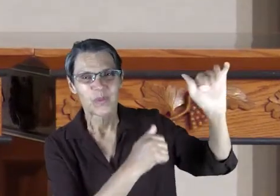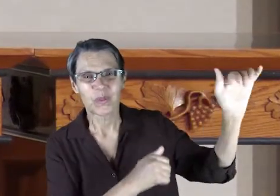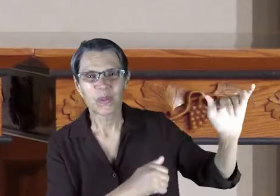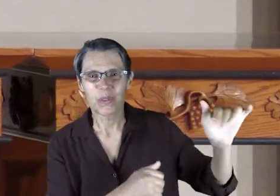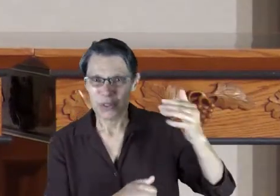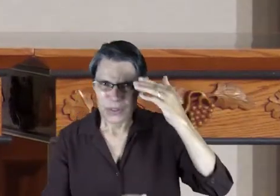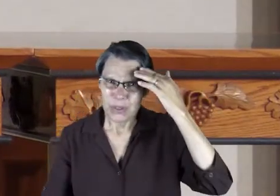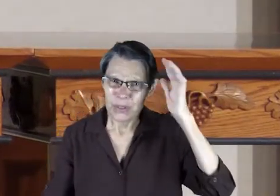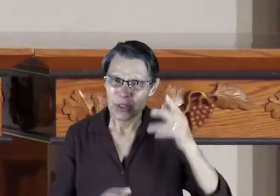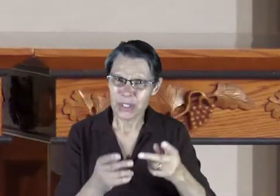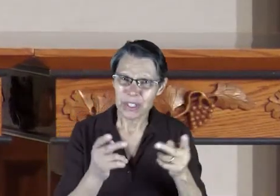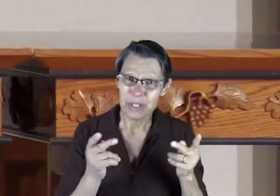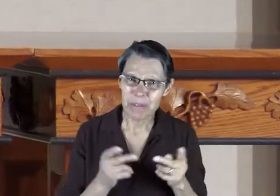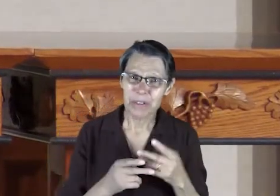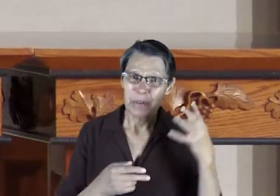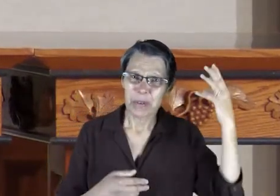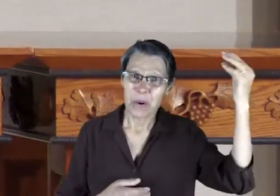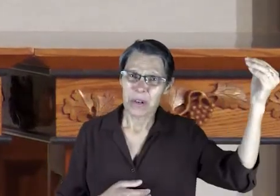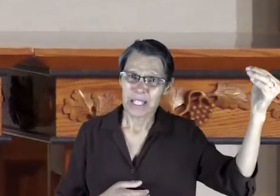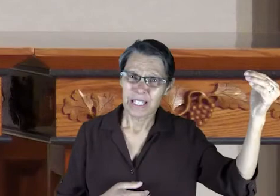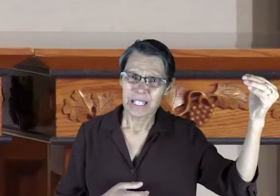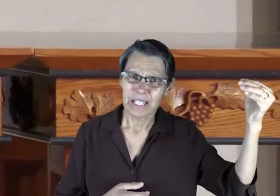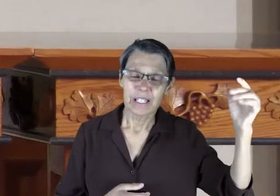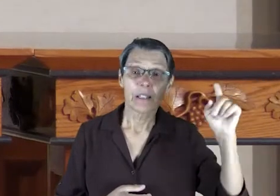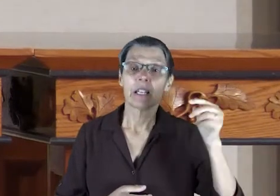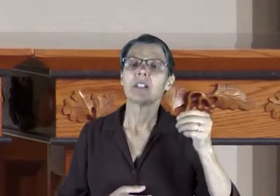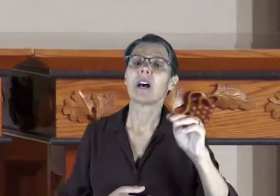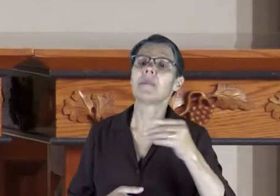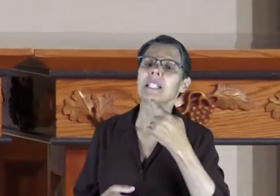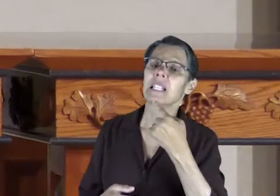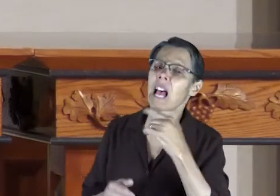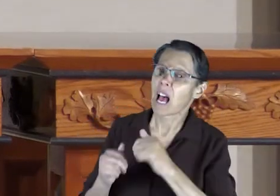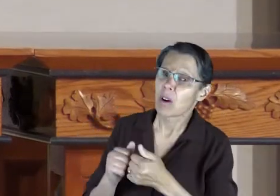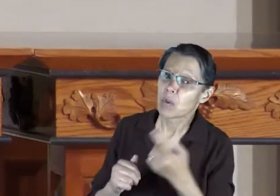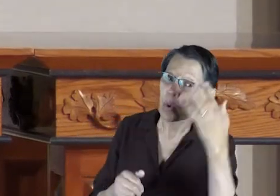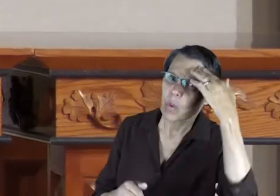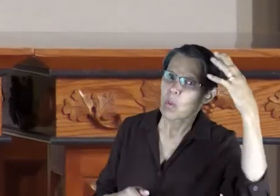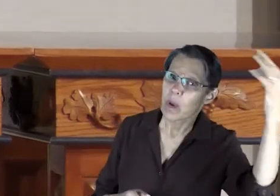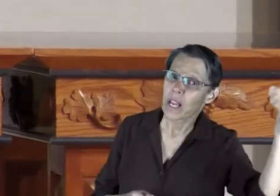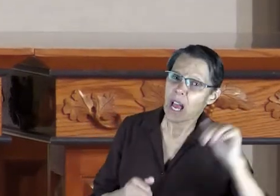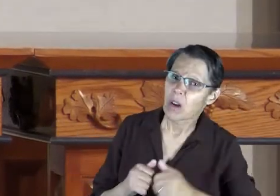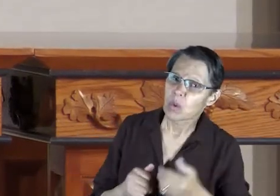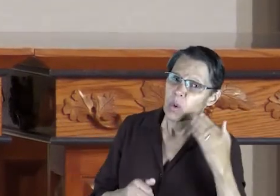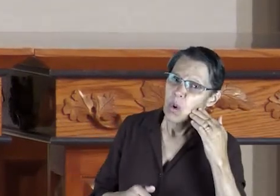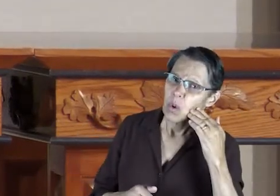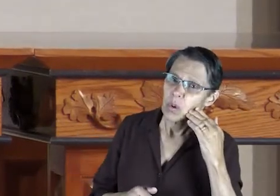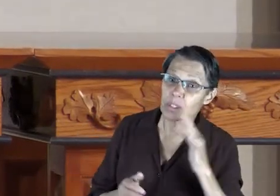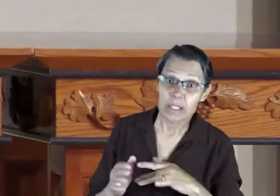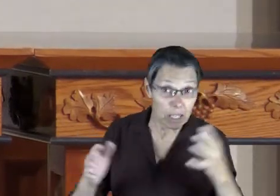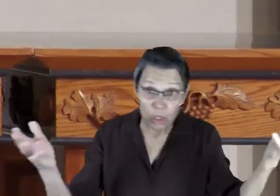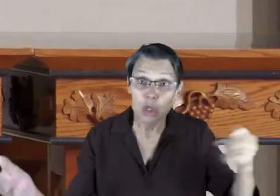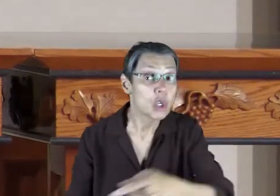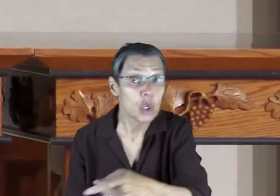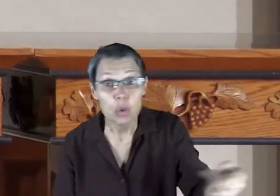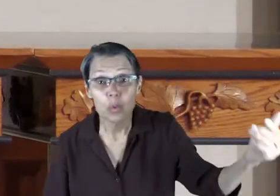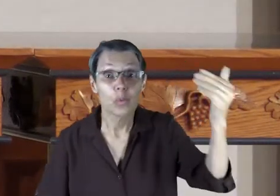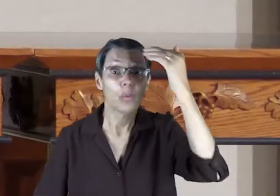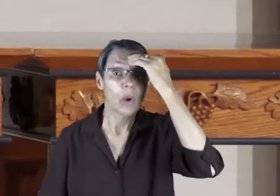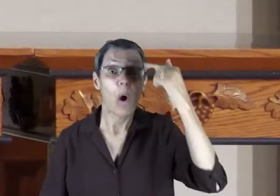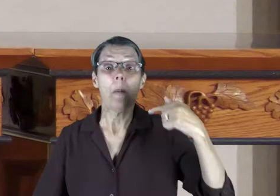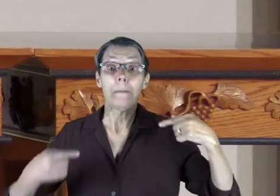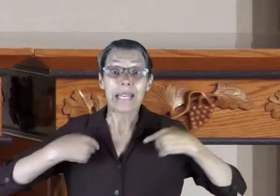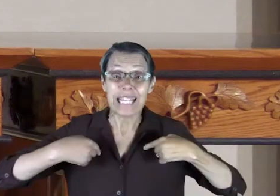And you know the place to where I am going. And Thomas says, how do we know the way? And Jesus says, you know me.